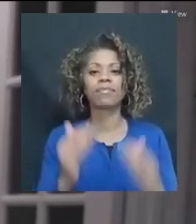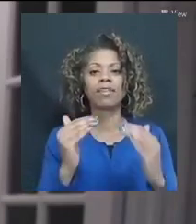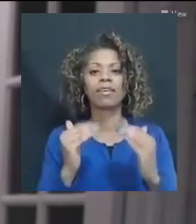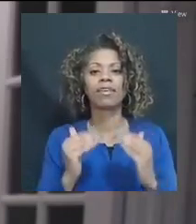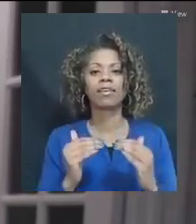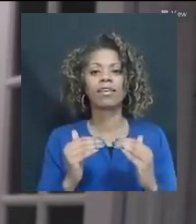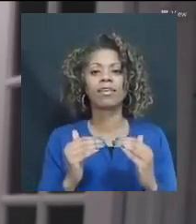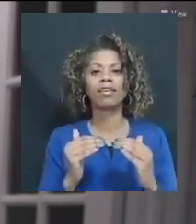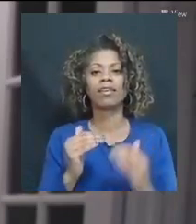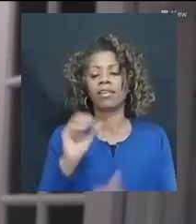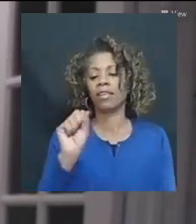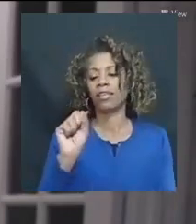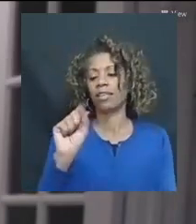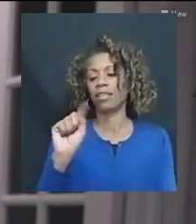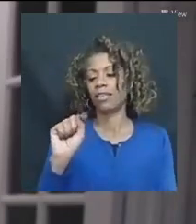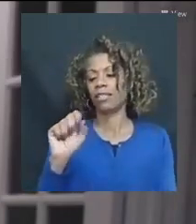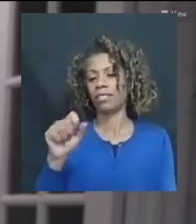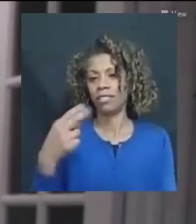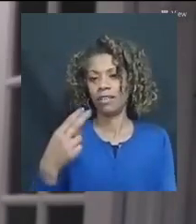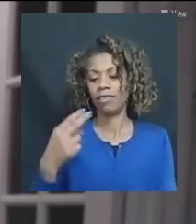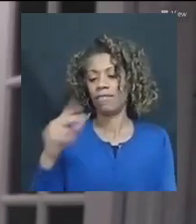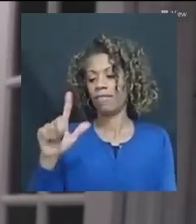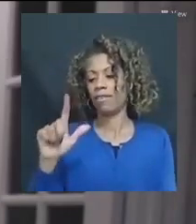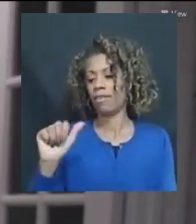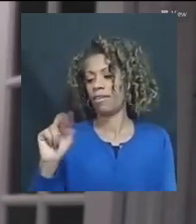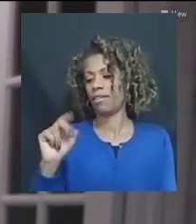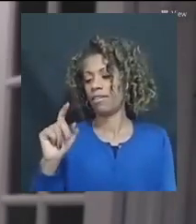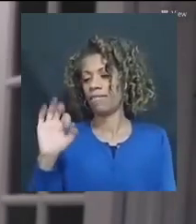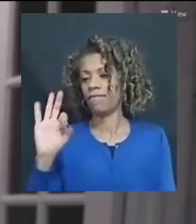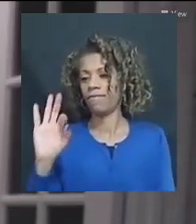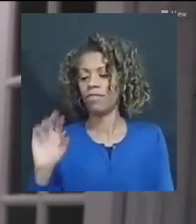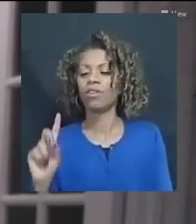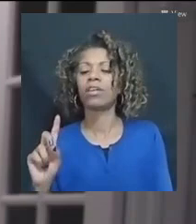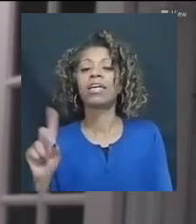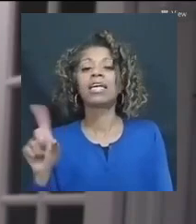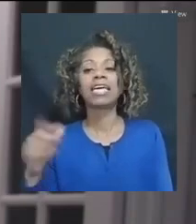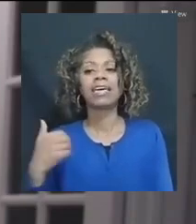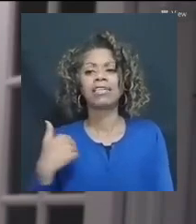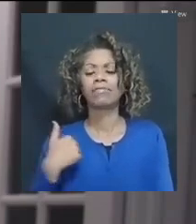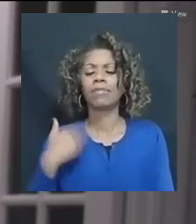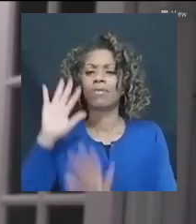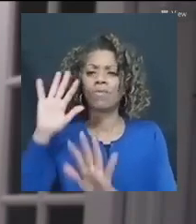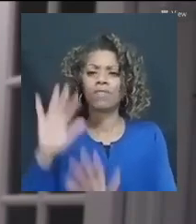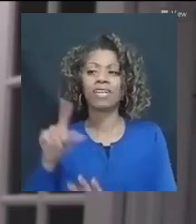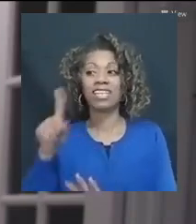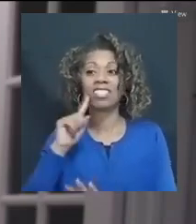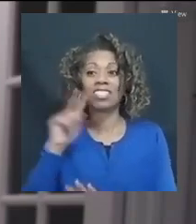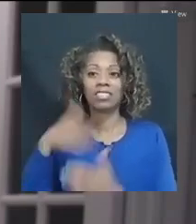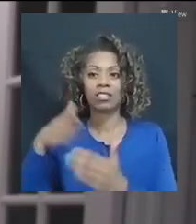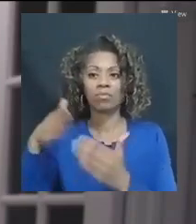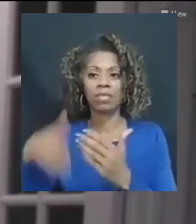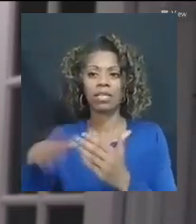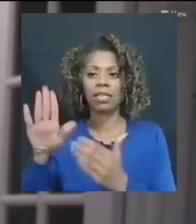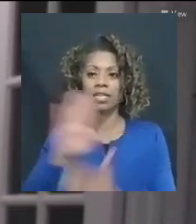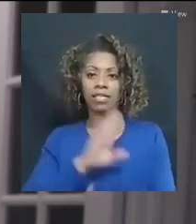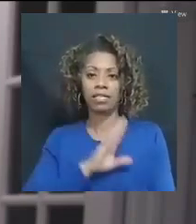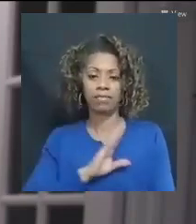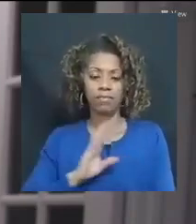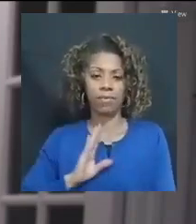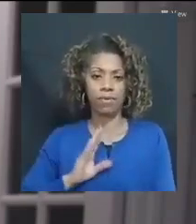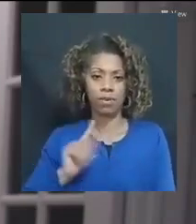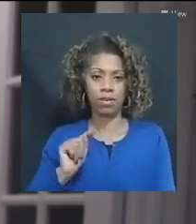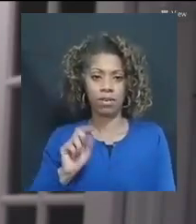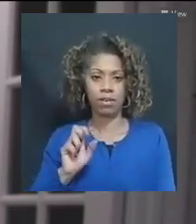just concluded his term. He has been an incredible, steady, and inspiring partner and friend to me and to all of